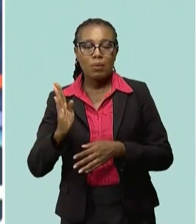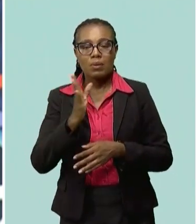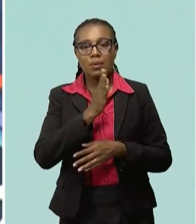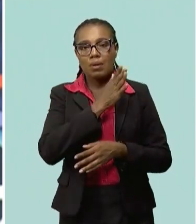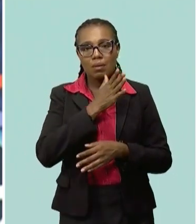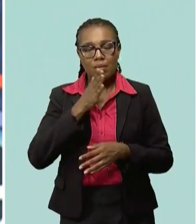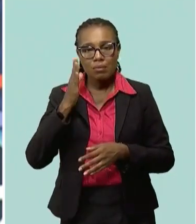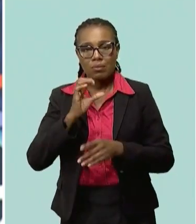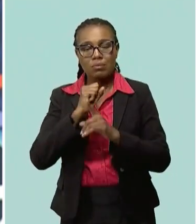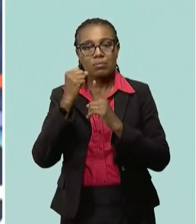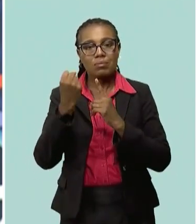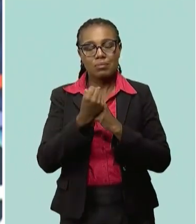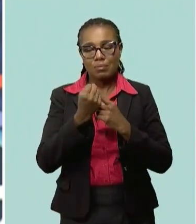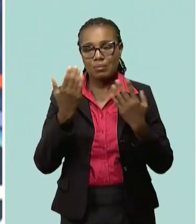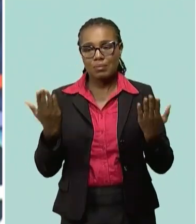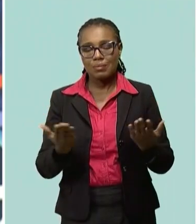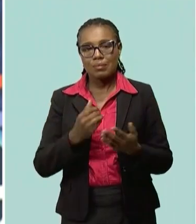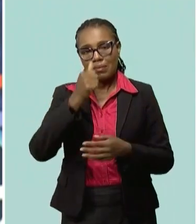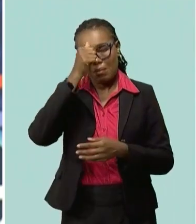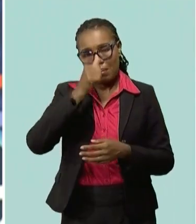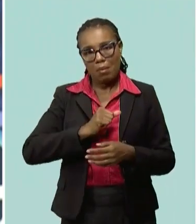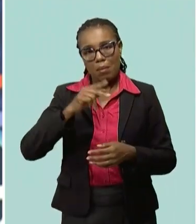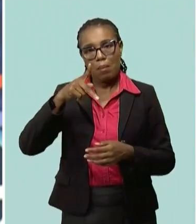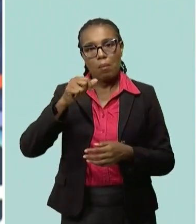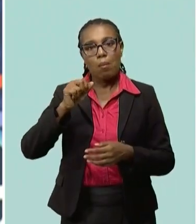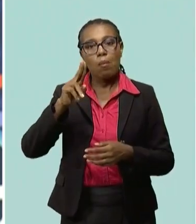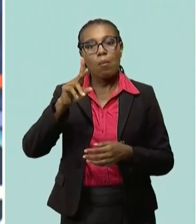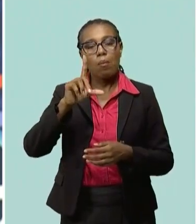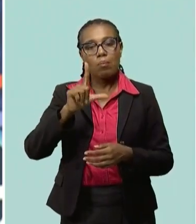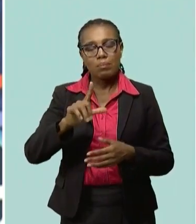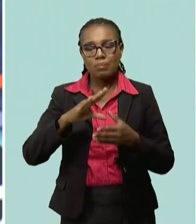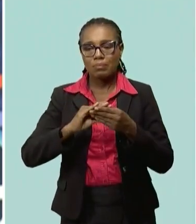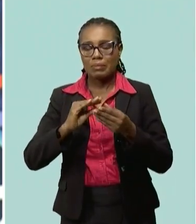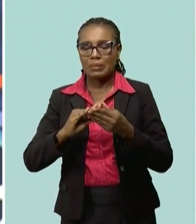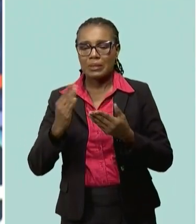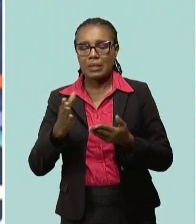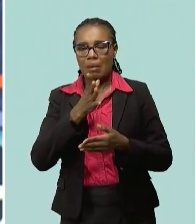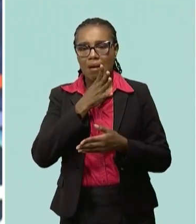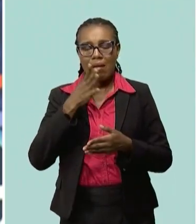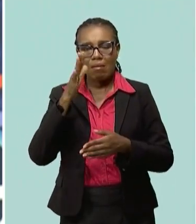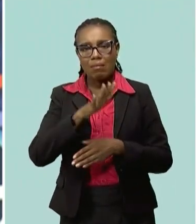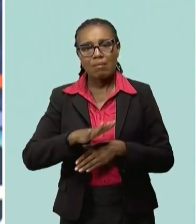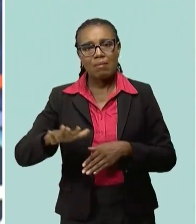James Paul, has been explaining the implications for the agriculture sector.